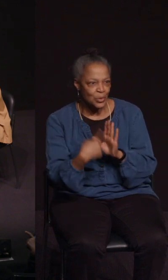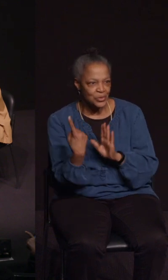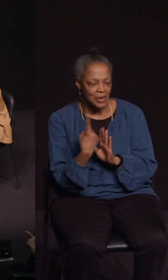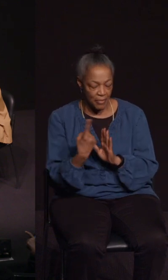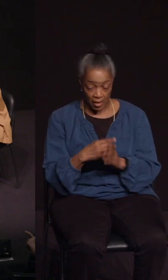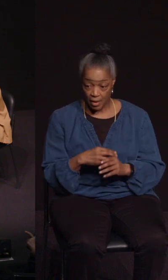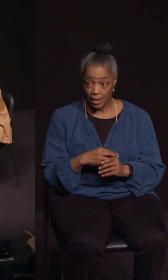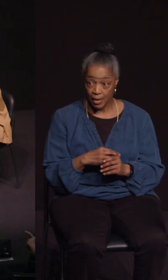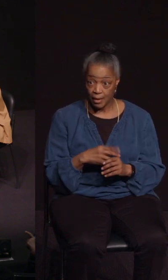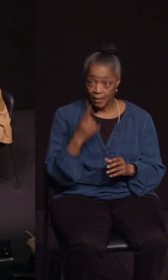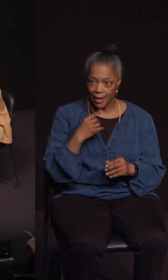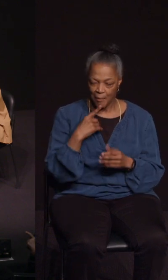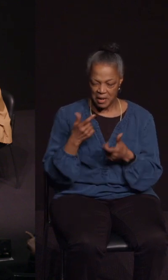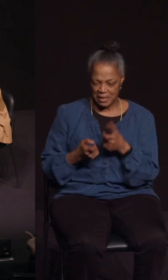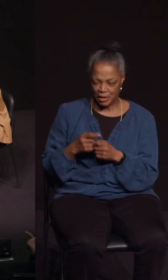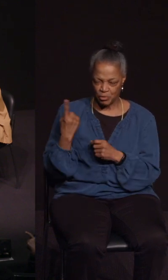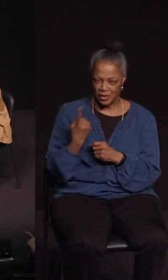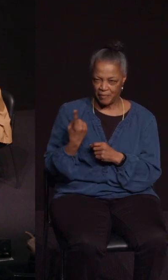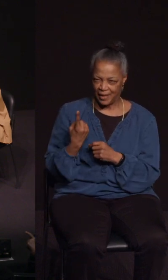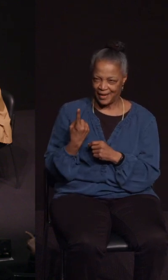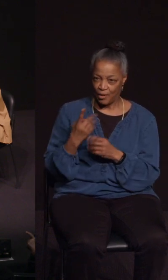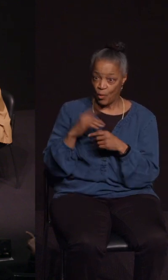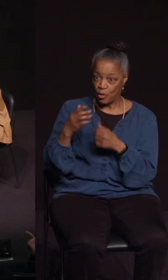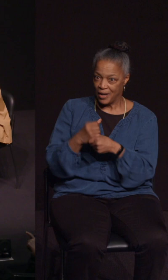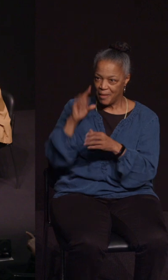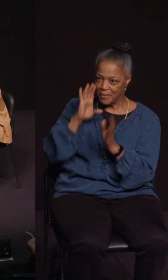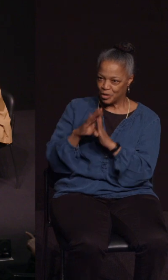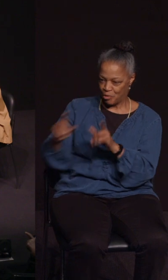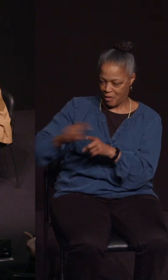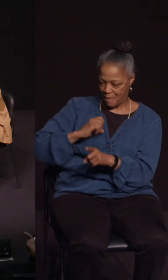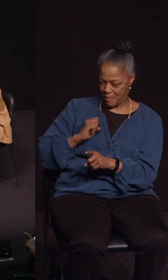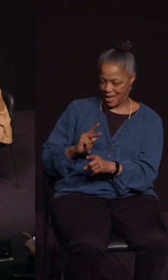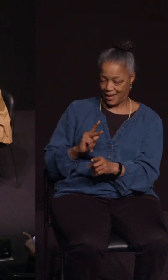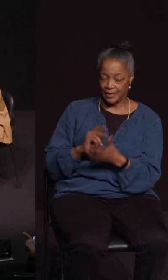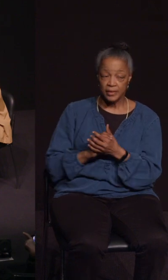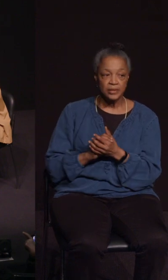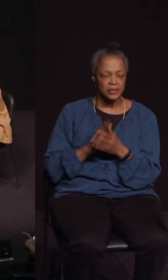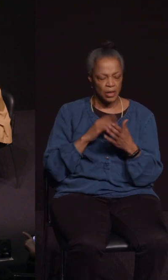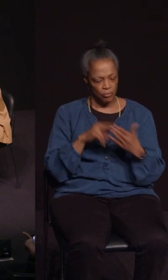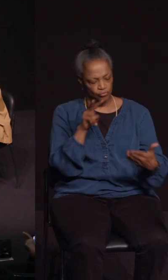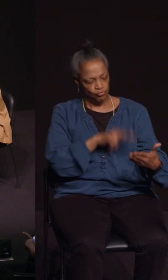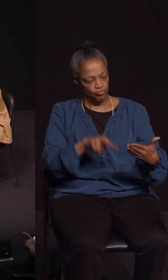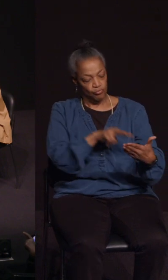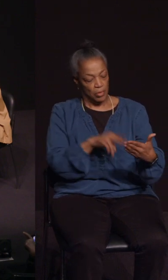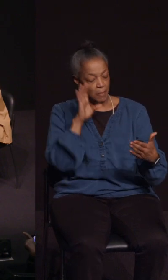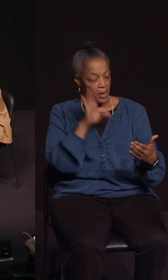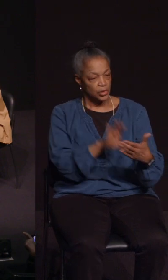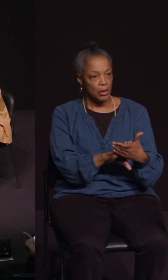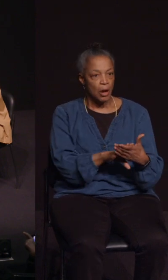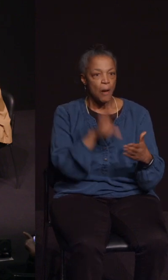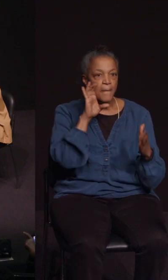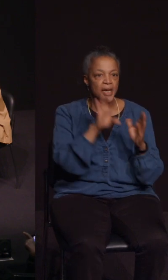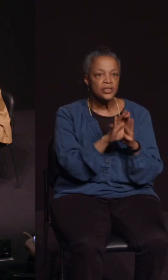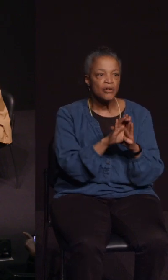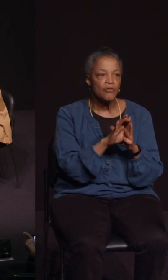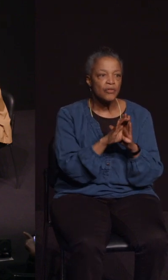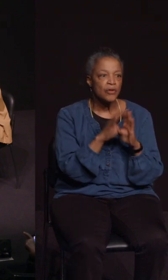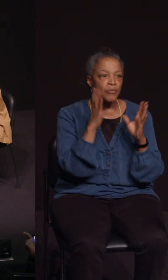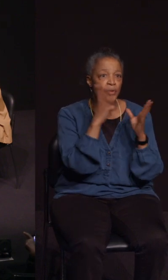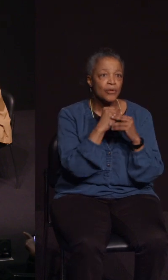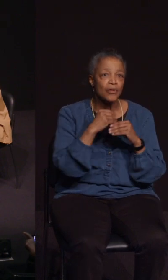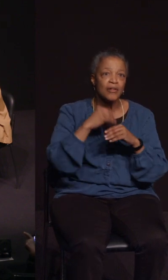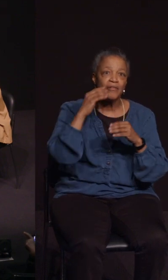I'm finna text you something. And when you get the picture, call me back. So we looked at the picture, and it was a picture of a beautiful